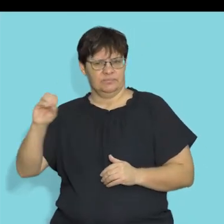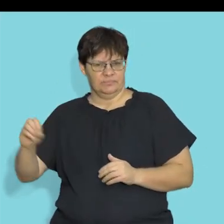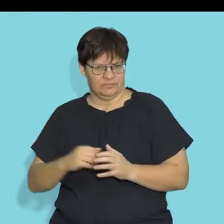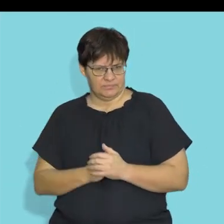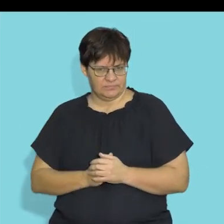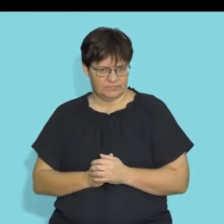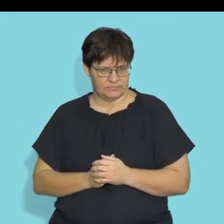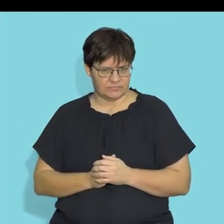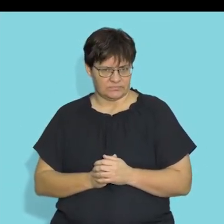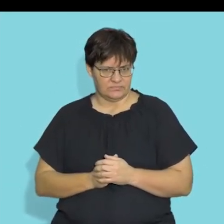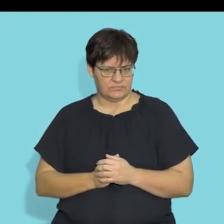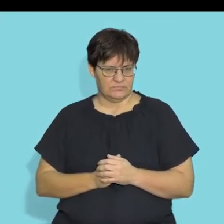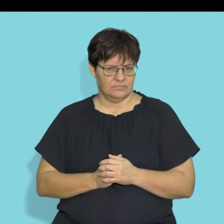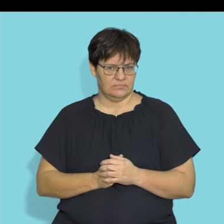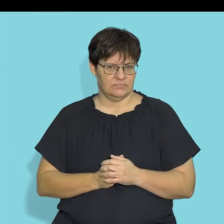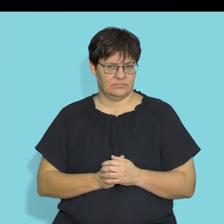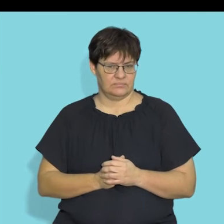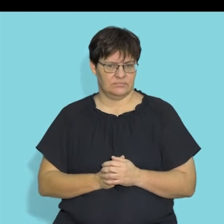spent